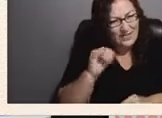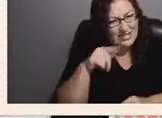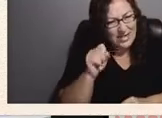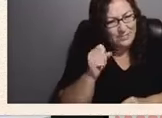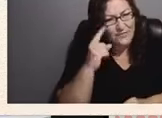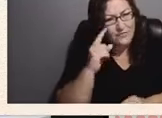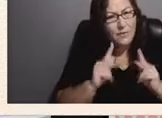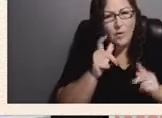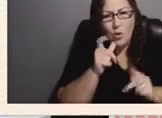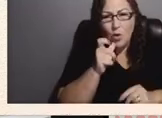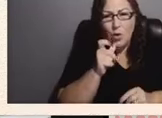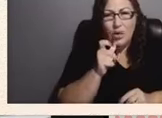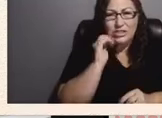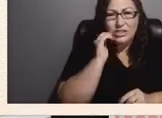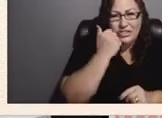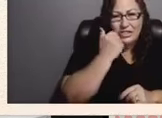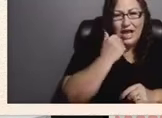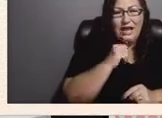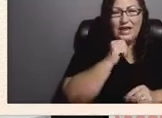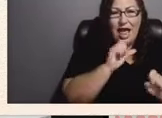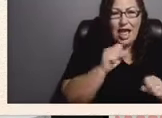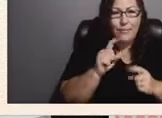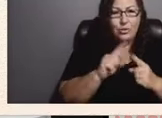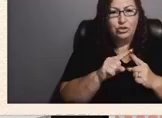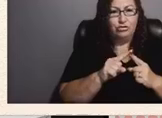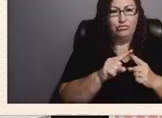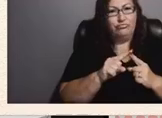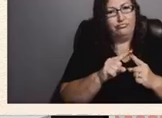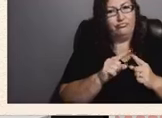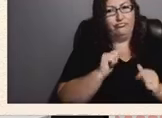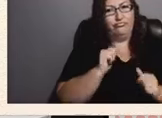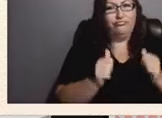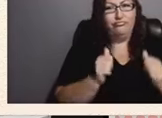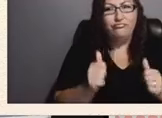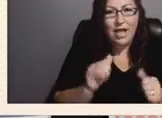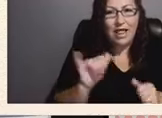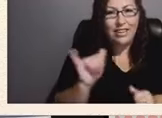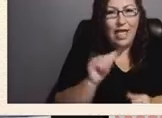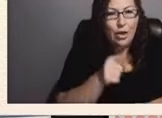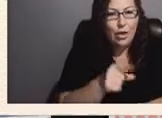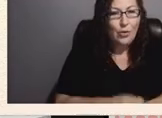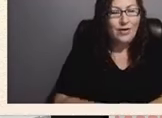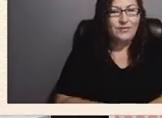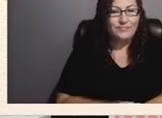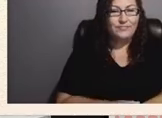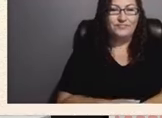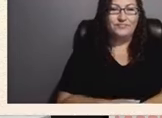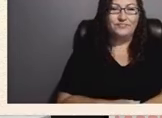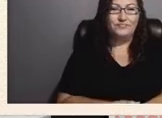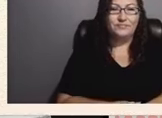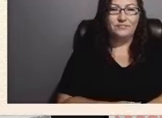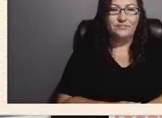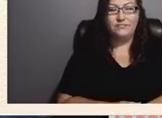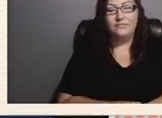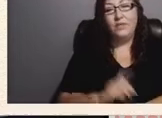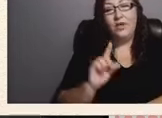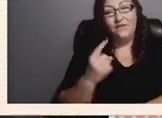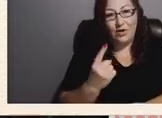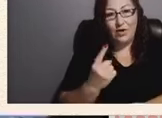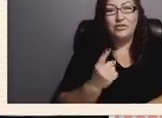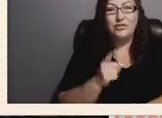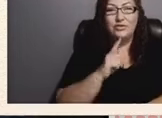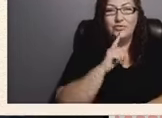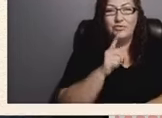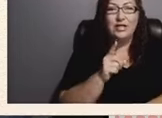that introvertedness and be more like you? First of all, it's the way you were